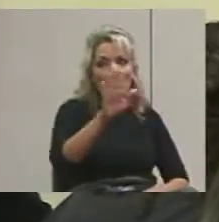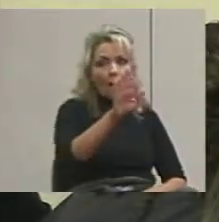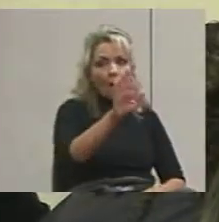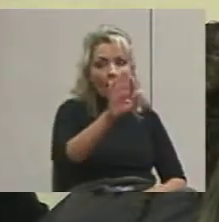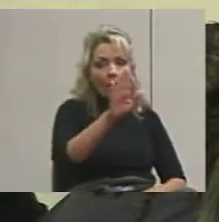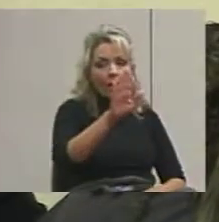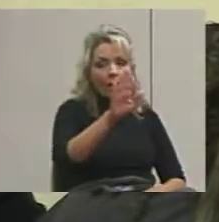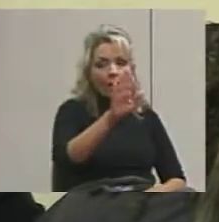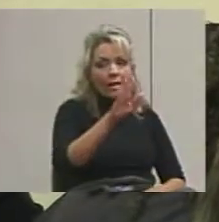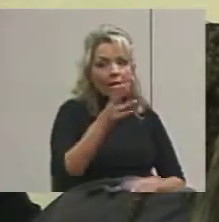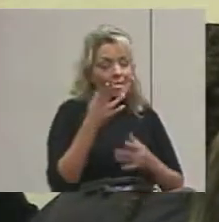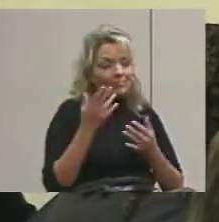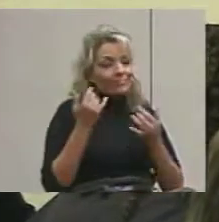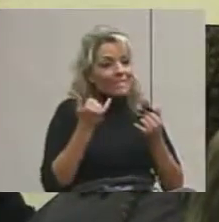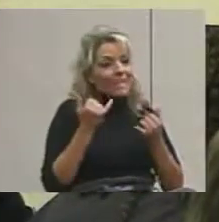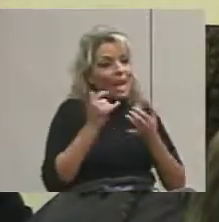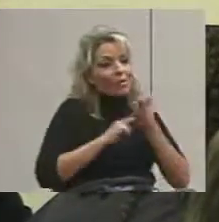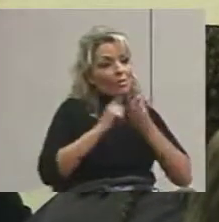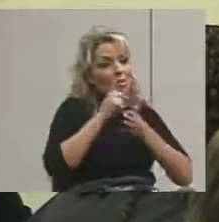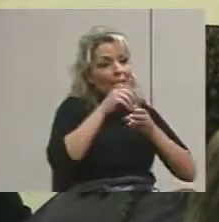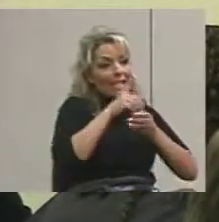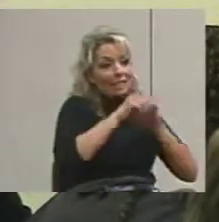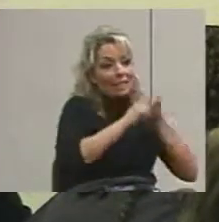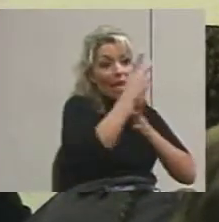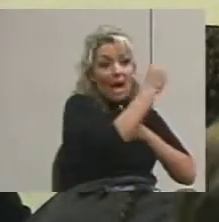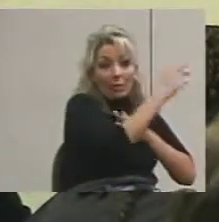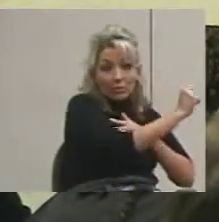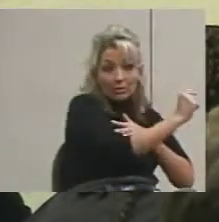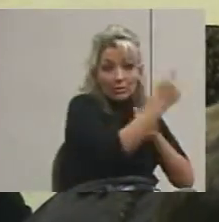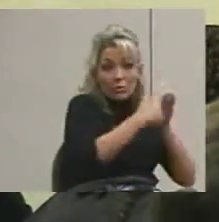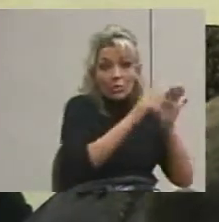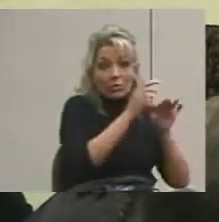existing check in, check out, whatever you were using before you did check in, check out,